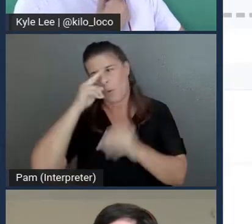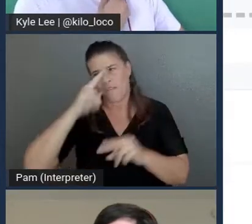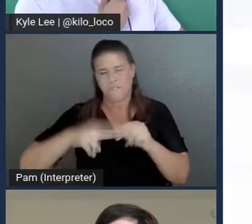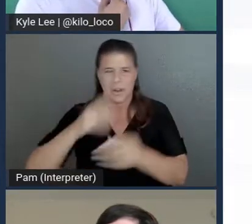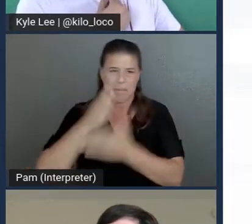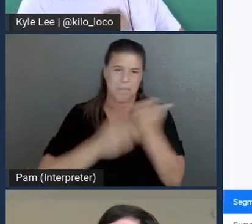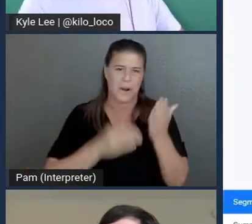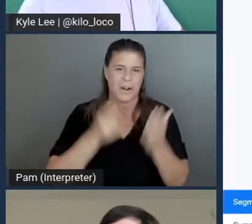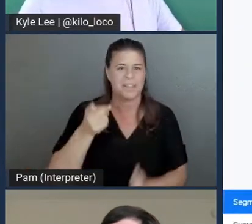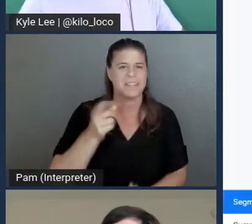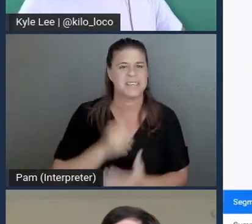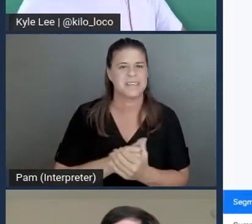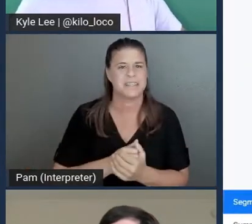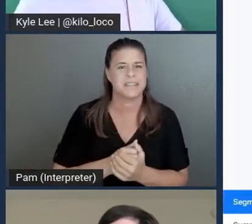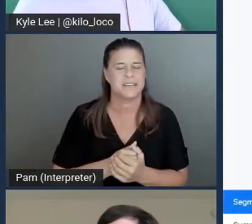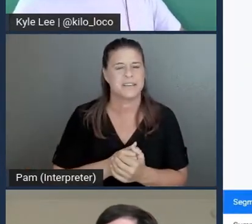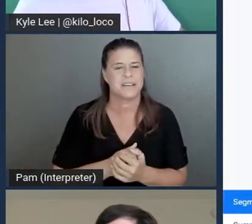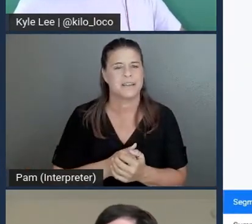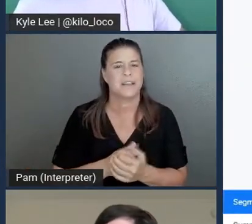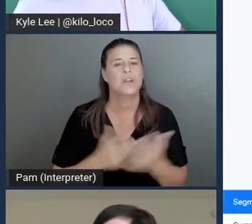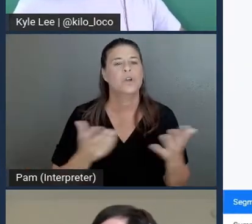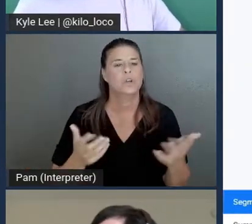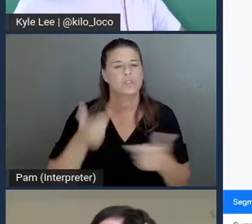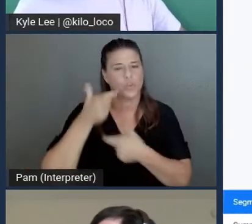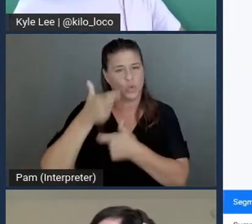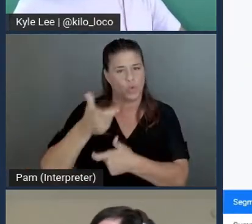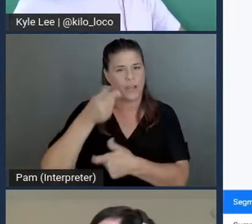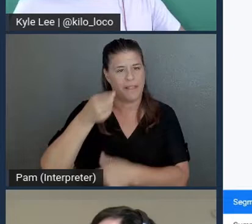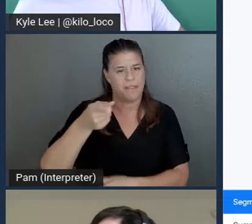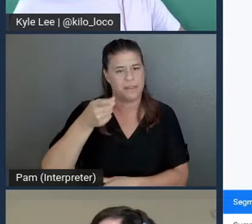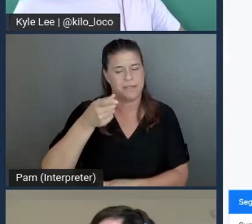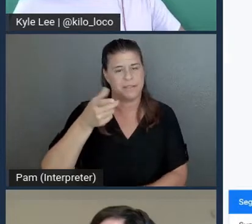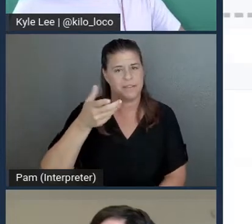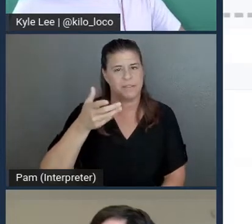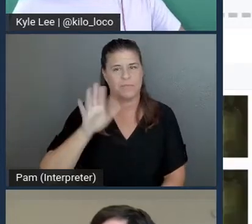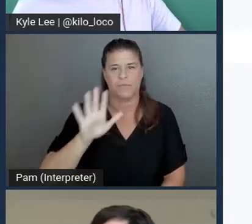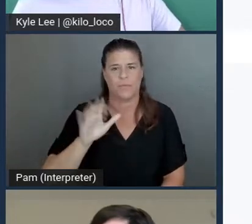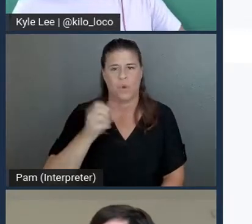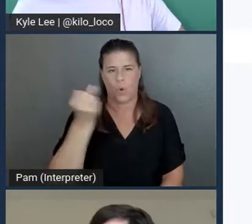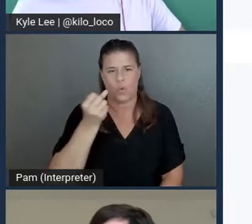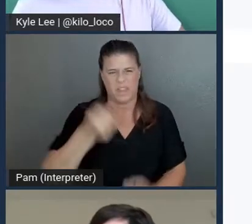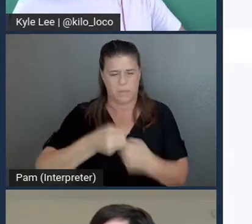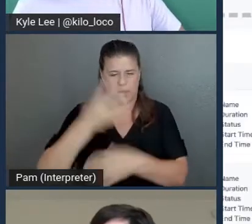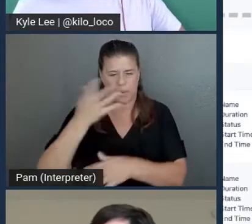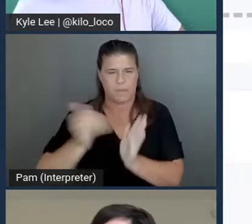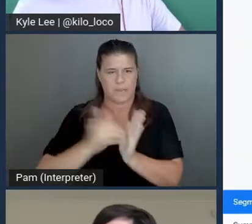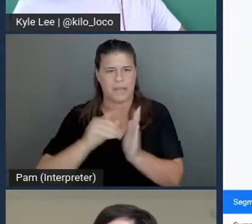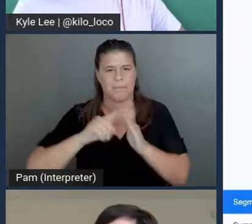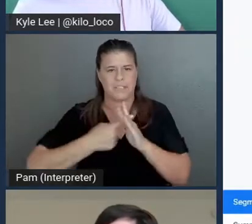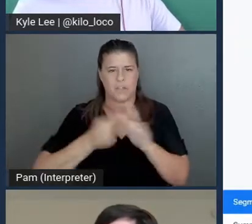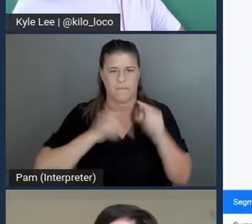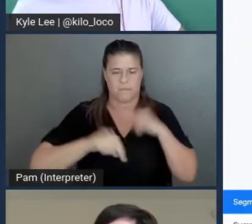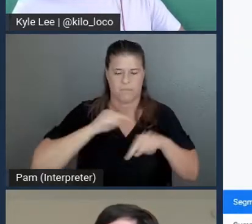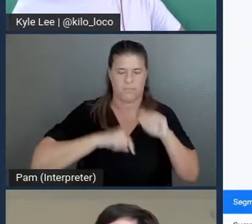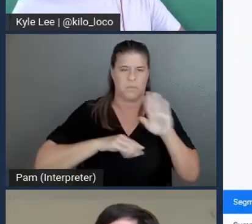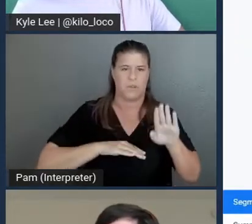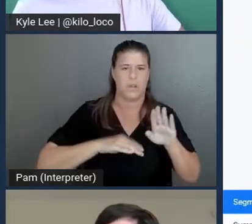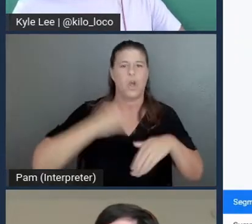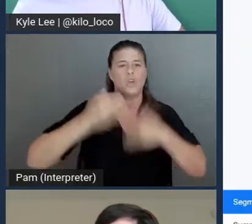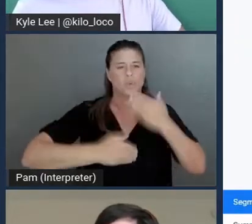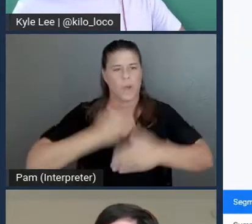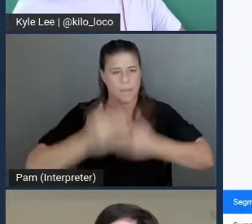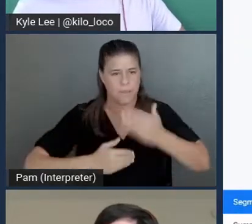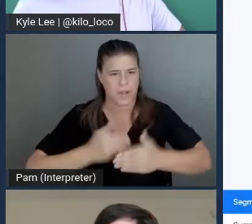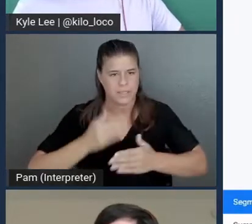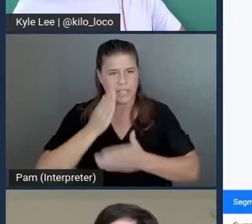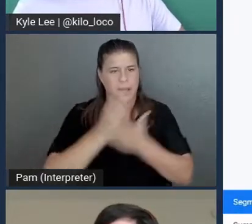which is so let's look at this, and here, I'll actually pull that up again. I'll start from scratch. So I processed a piece